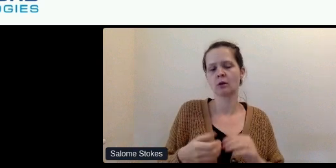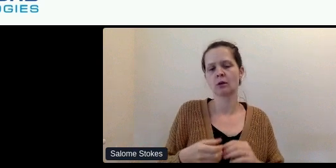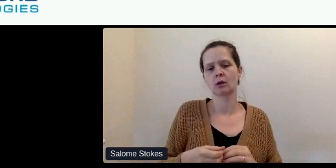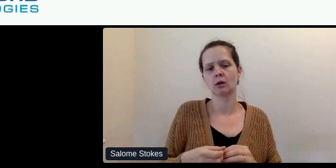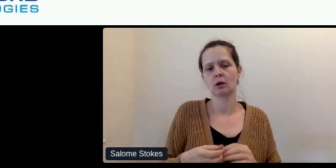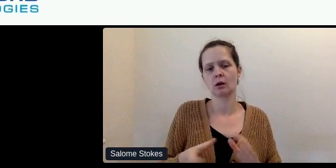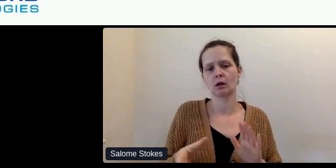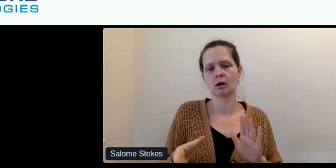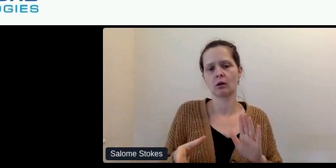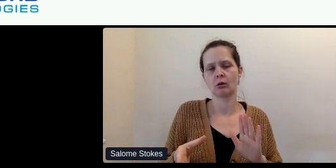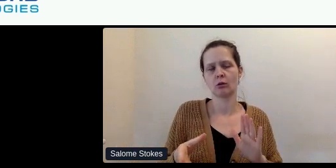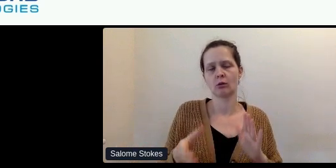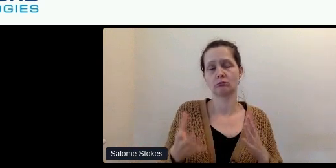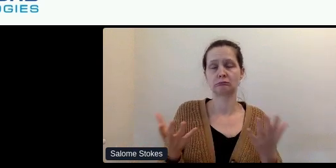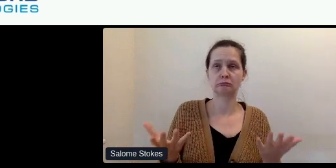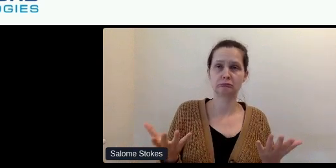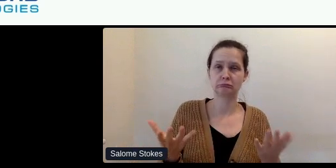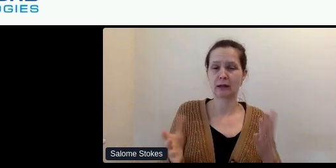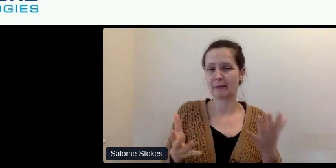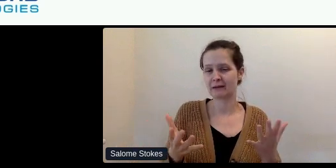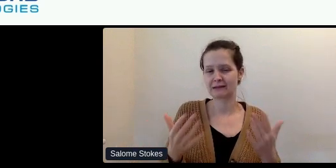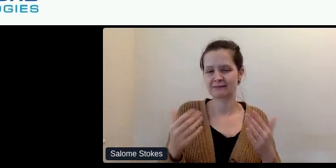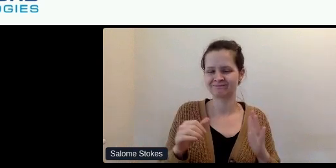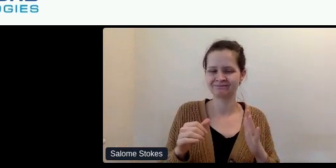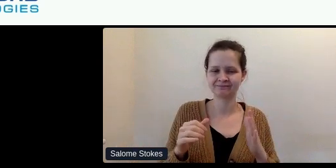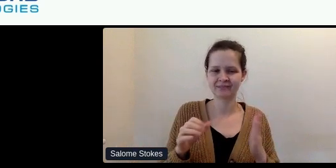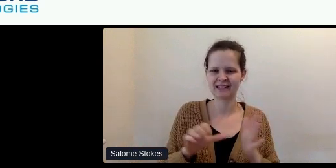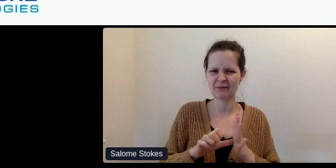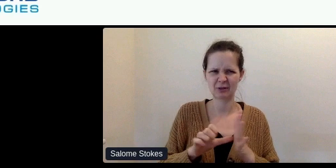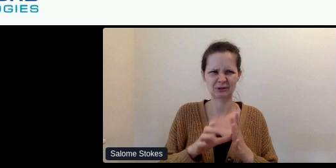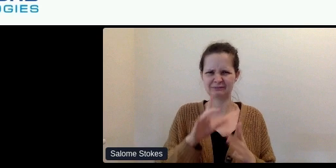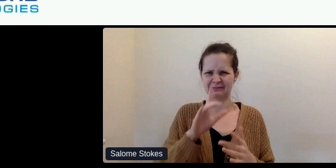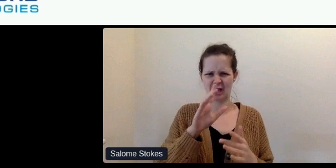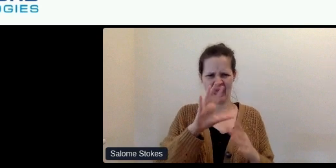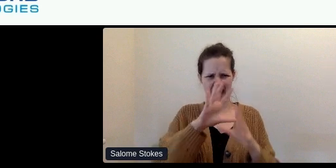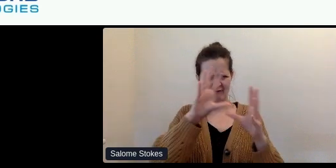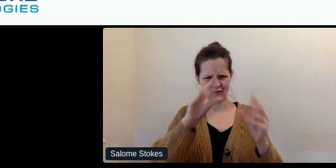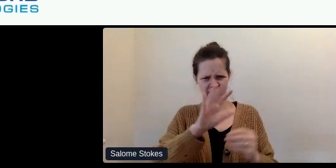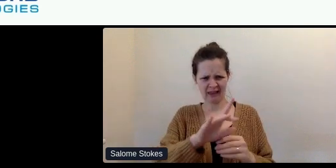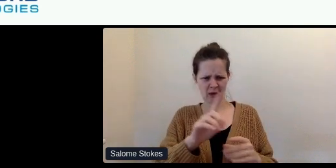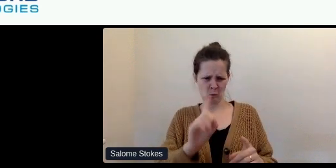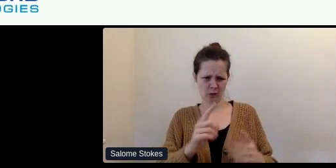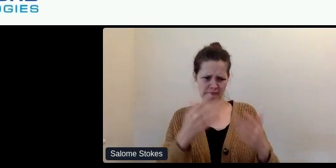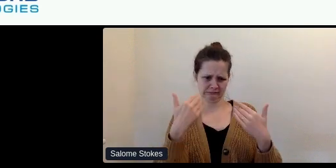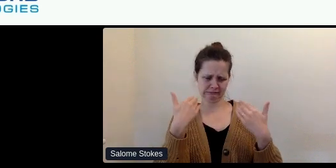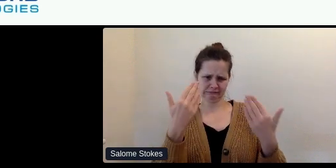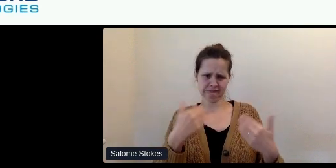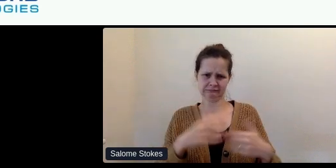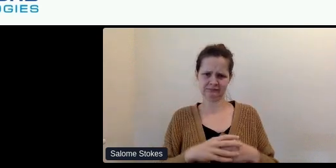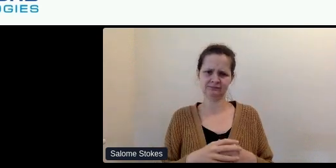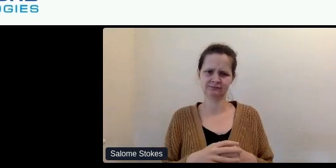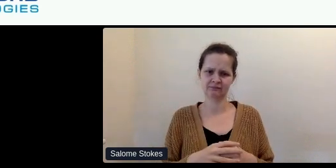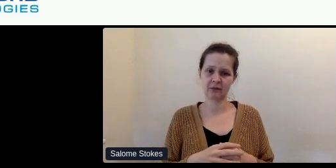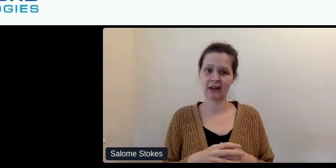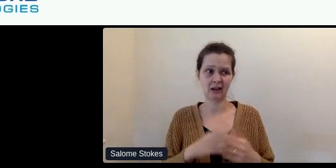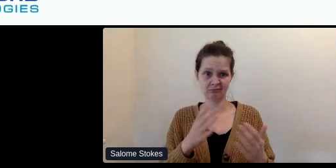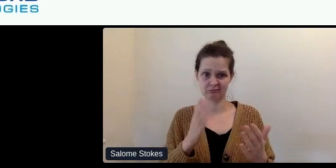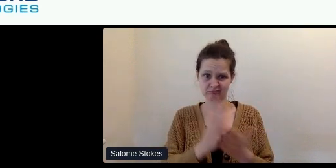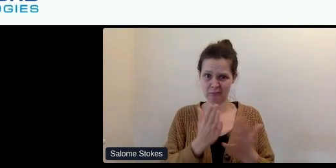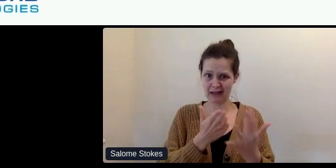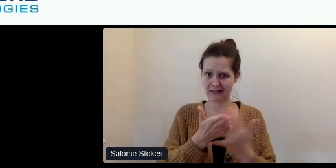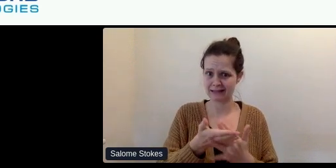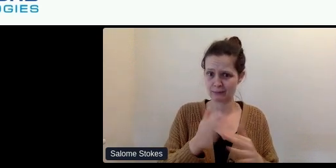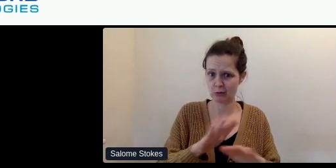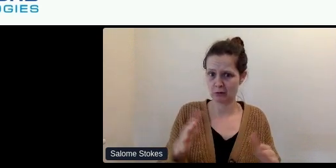be difficult to know at any given time what's there, and particularly difficult to know if that content is accessible.